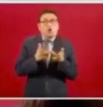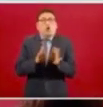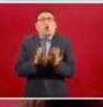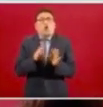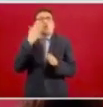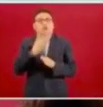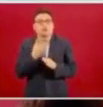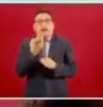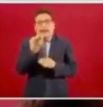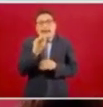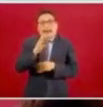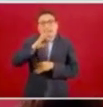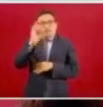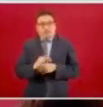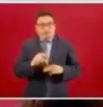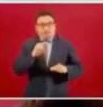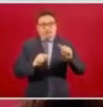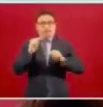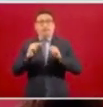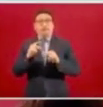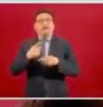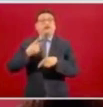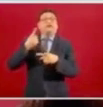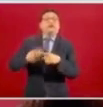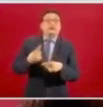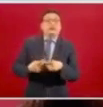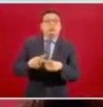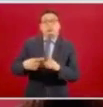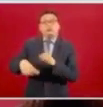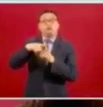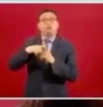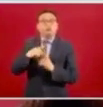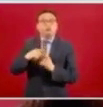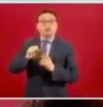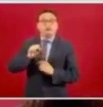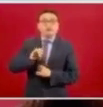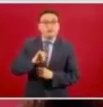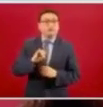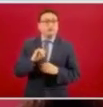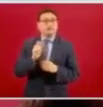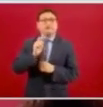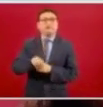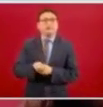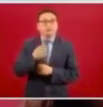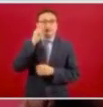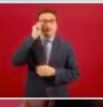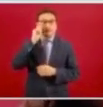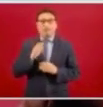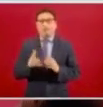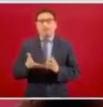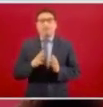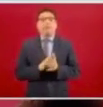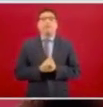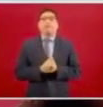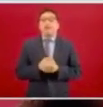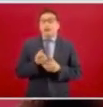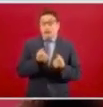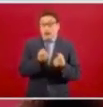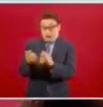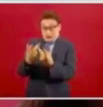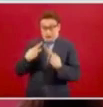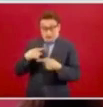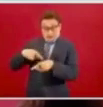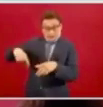and to what speed is increasing is this positivity percentage, which